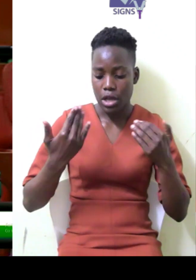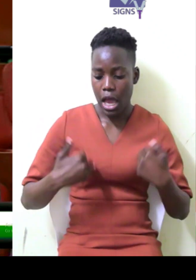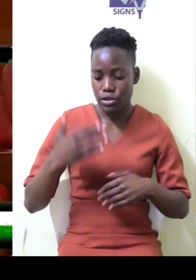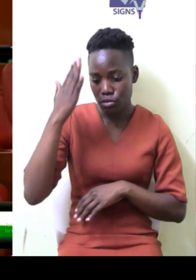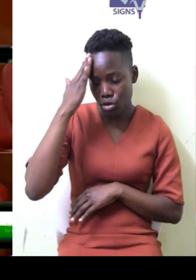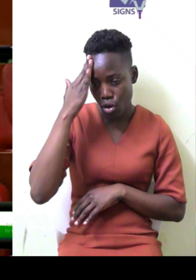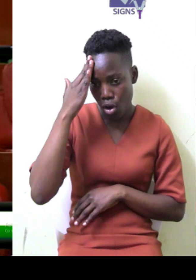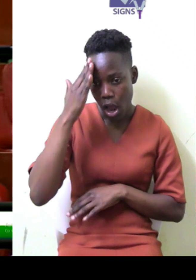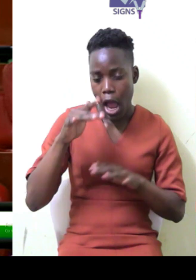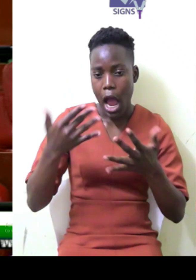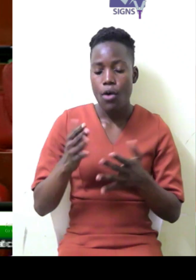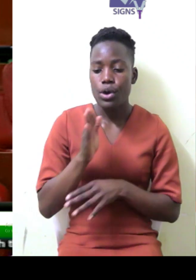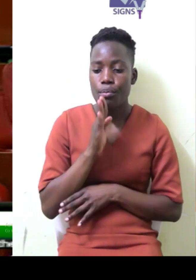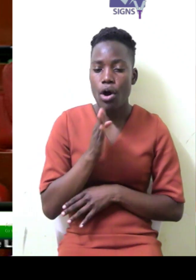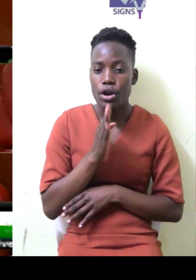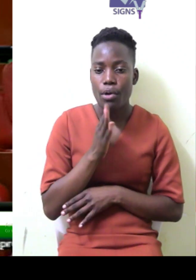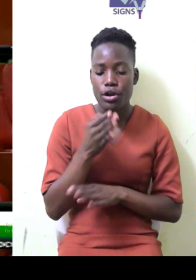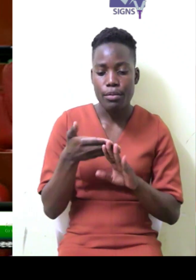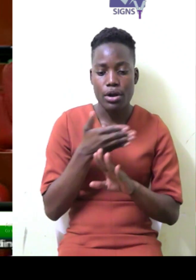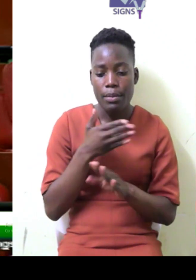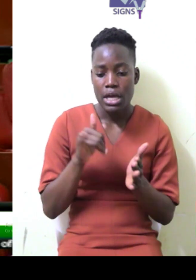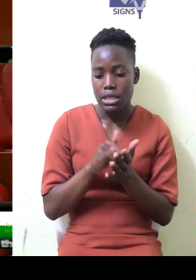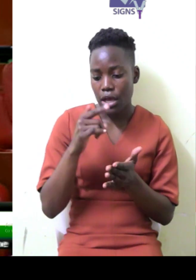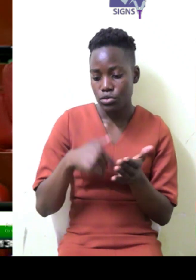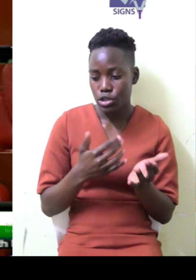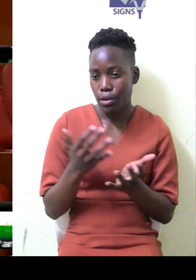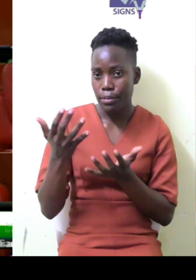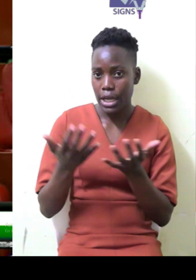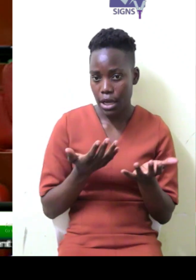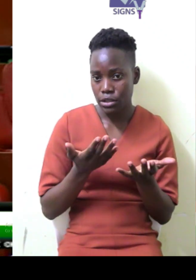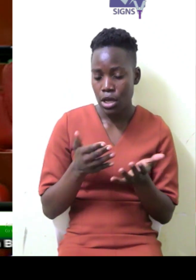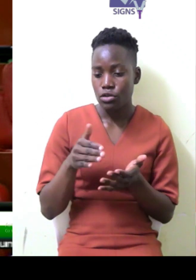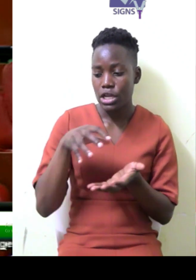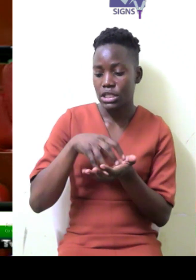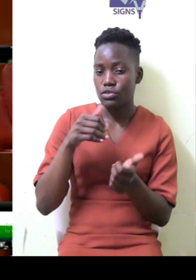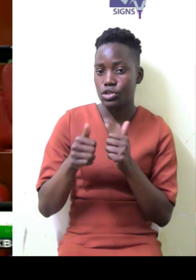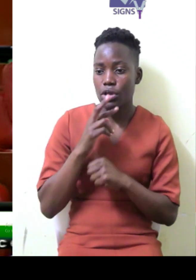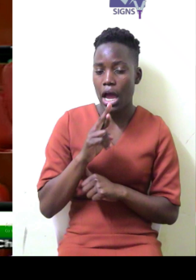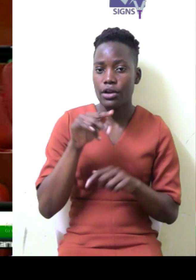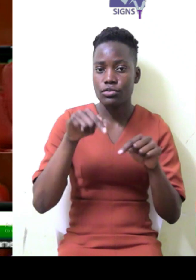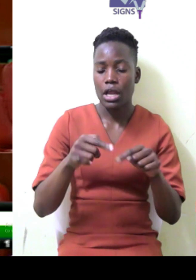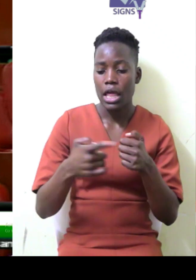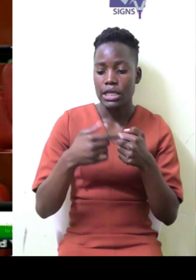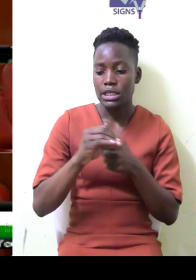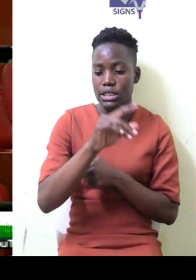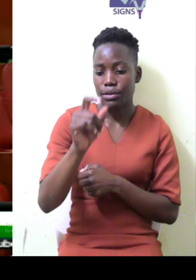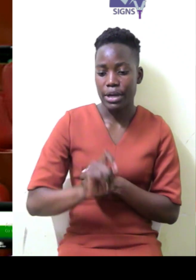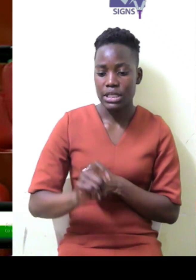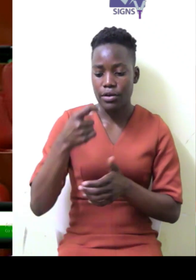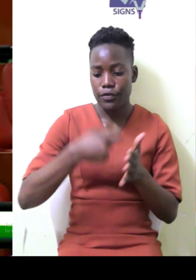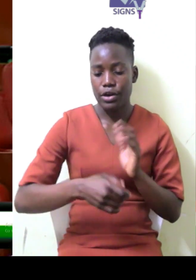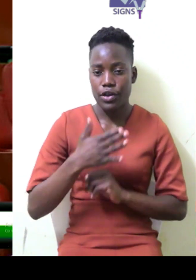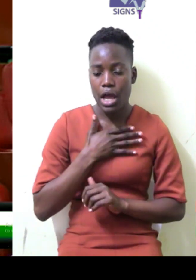borrowed heavily in the past, and that is what brings us to the state in which we are today. 60% of our revenue goes